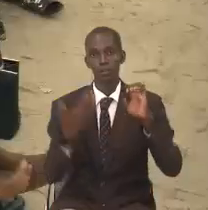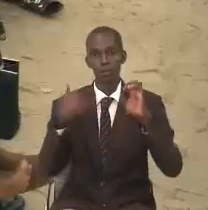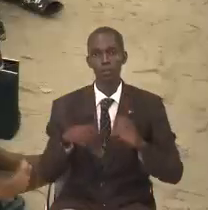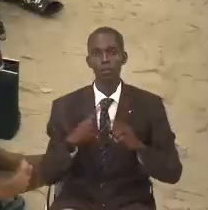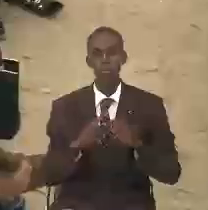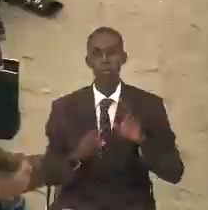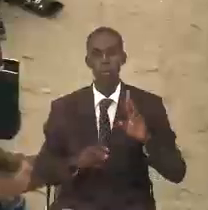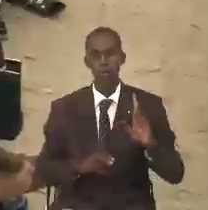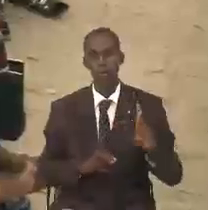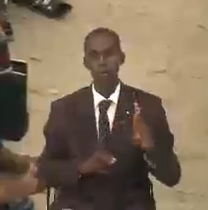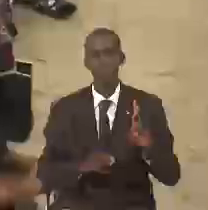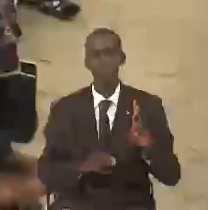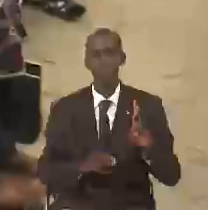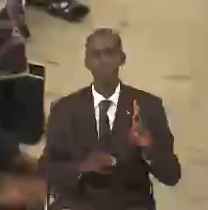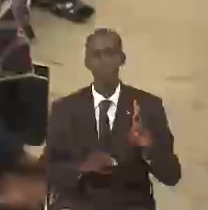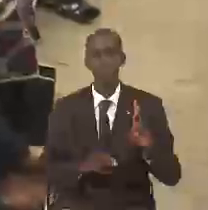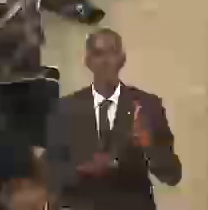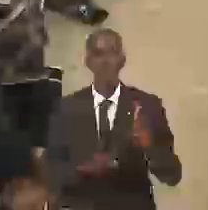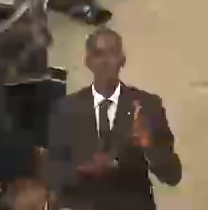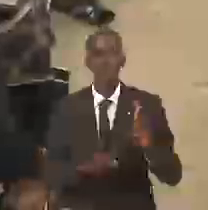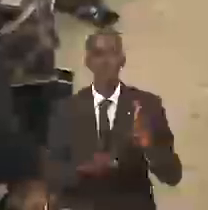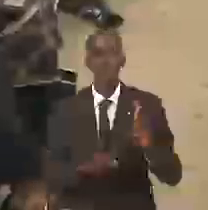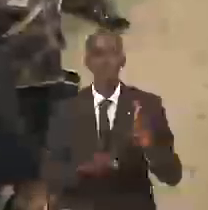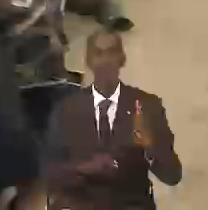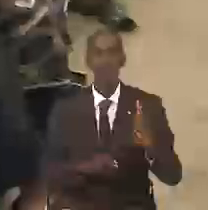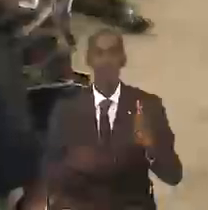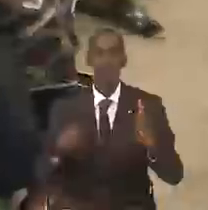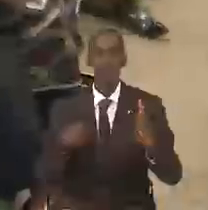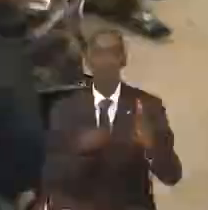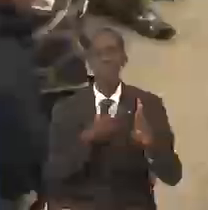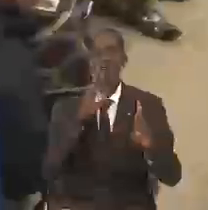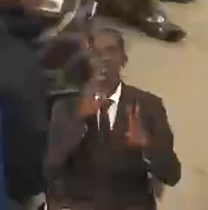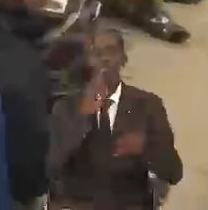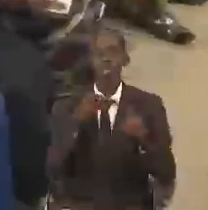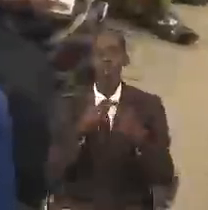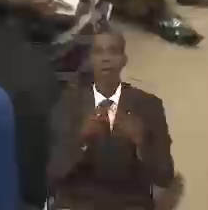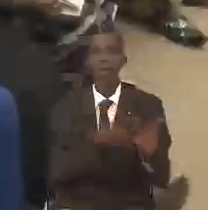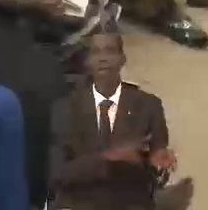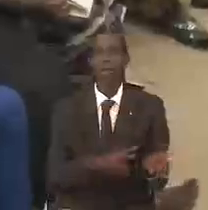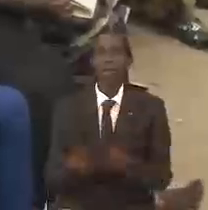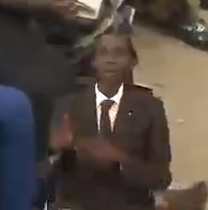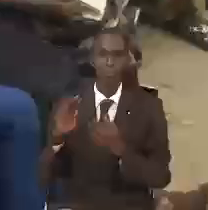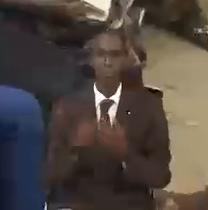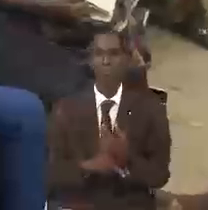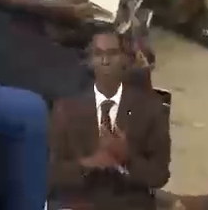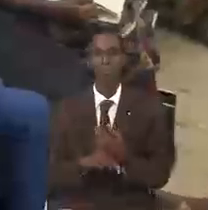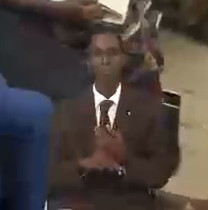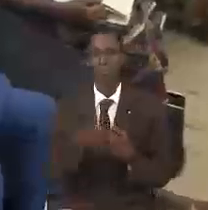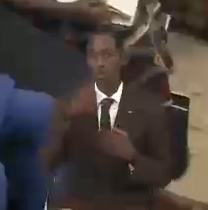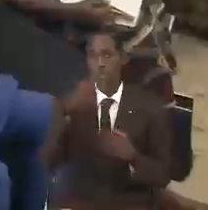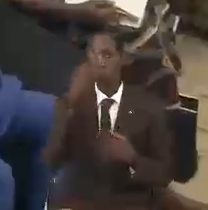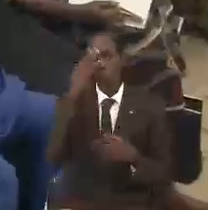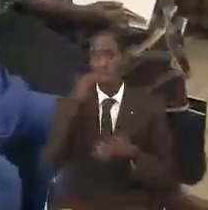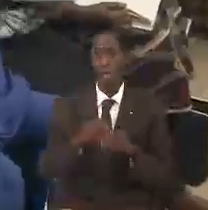As we talk about R, we're talking about readiness. Readiness. You know, in life, if